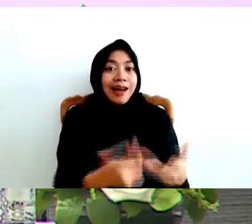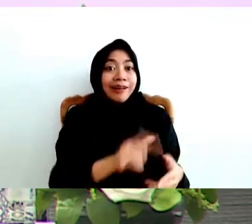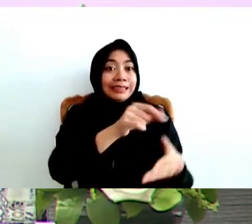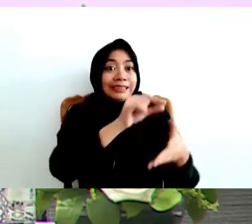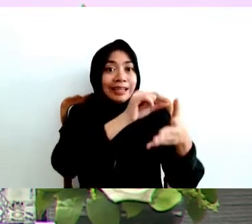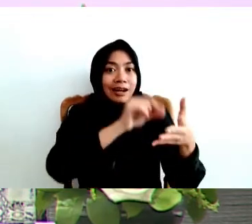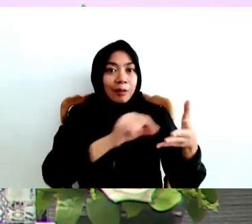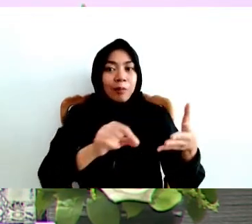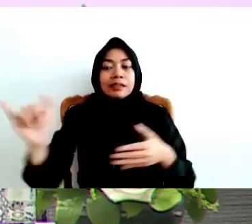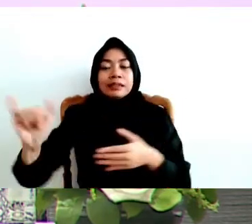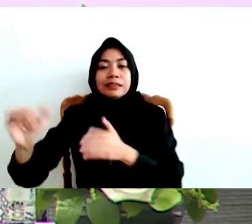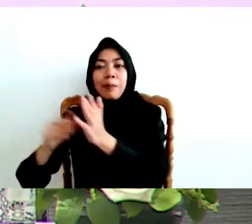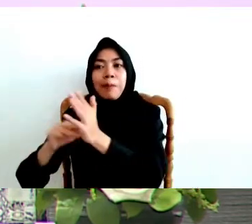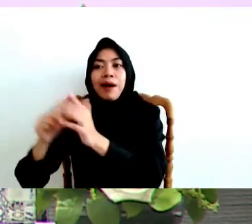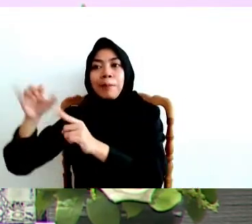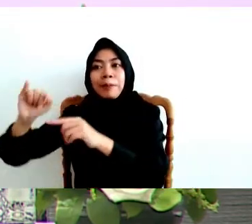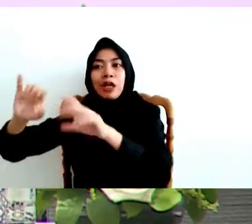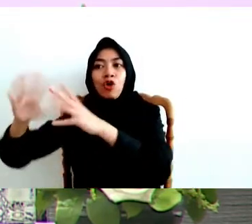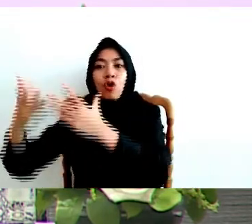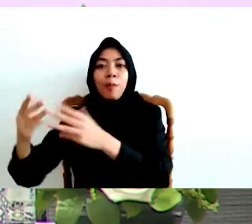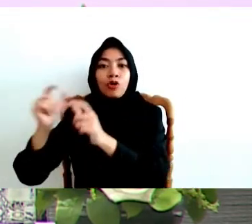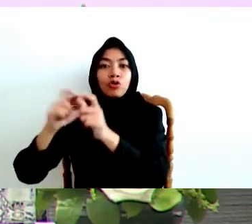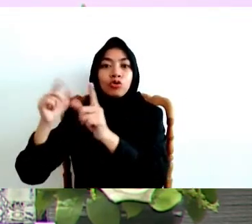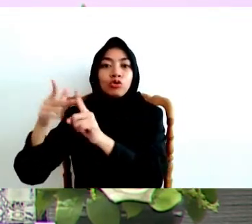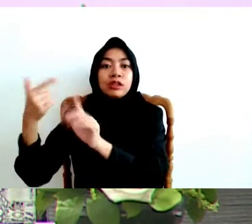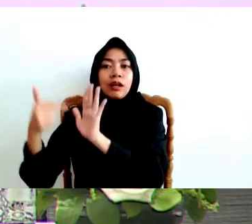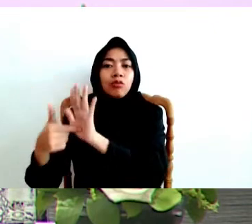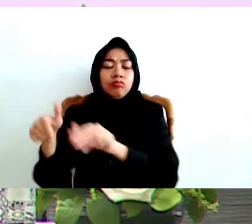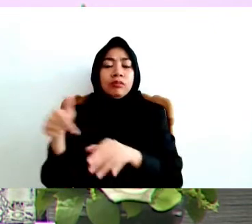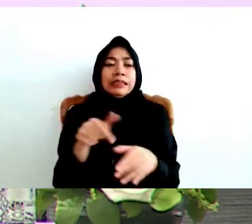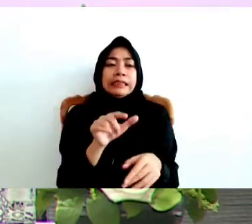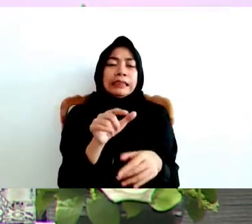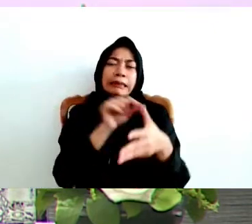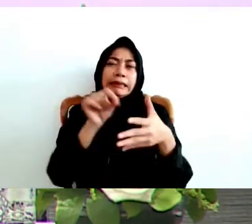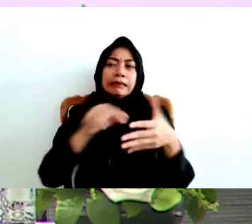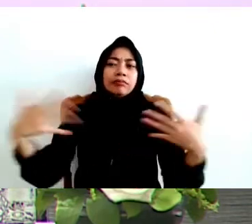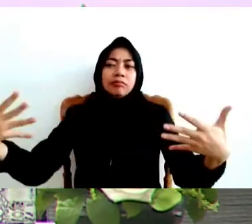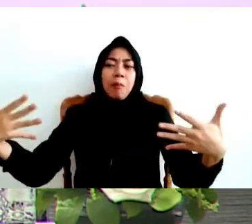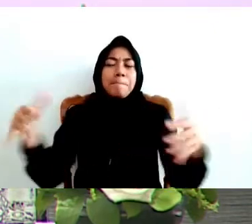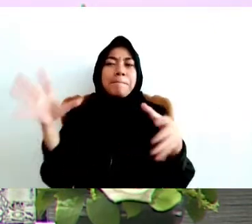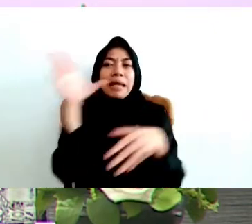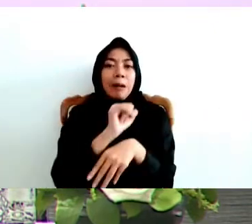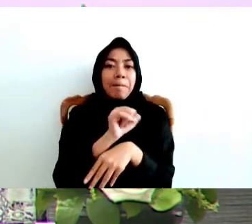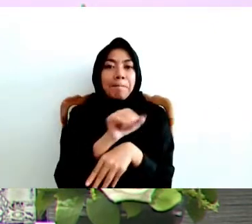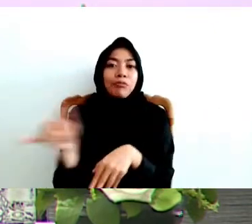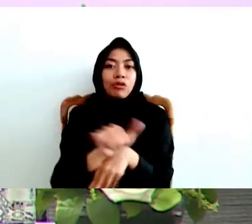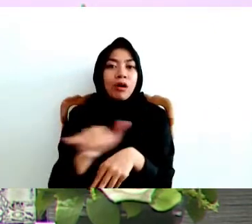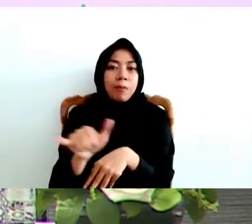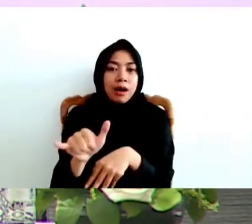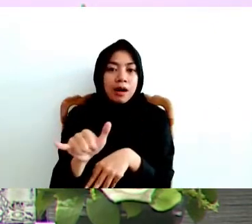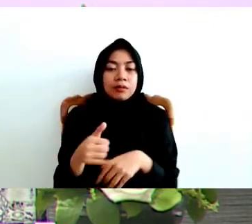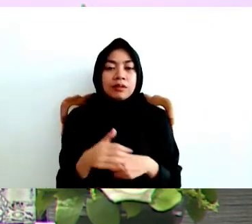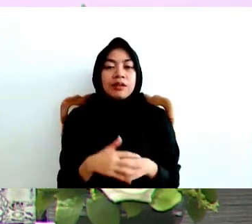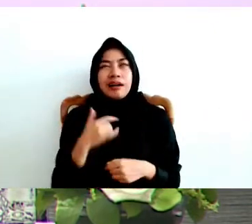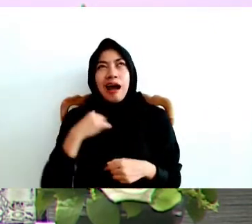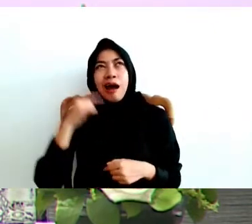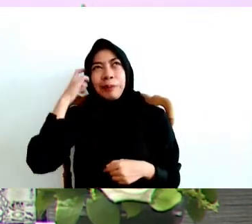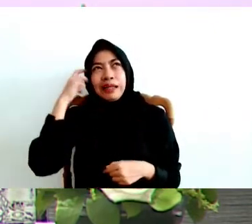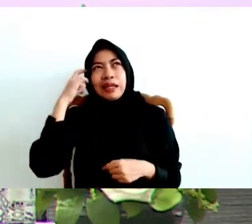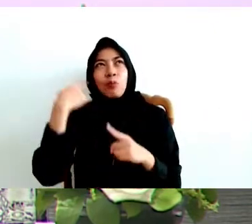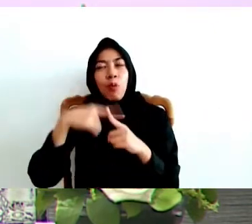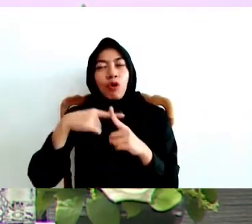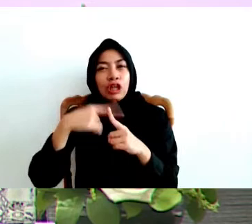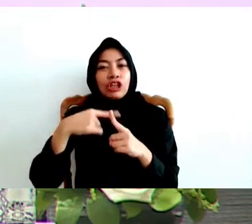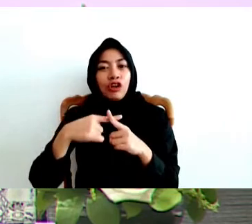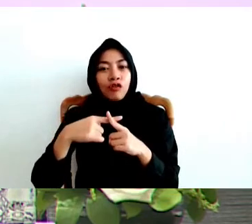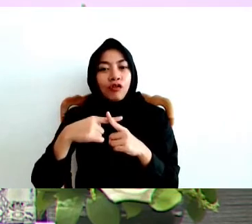multi-dimensional poverty index that Usha also mentioned here. So in terms of optimistic, I'm quite optimistic because we've